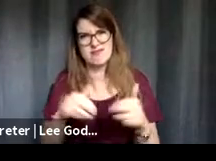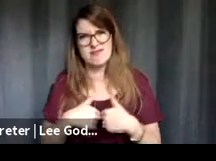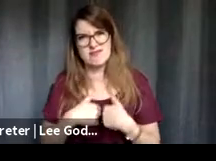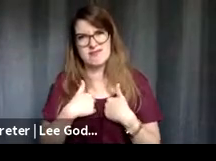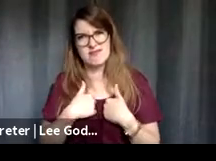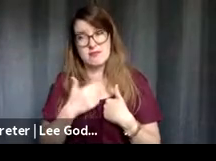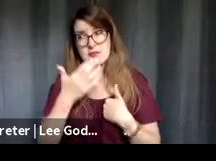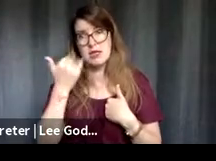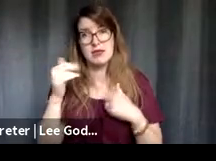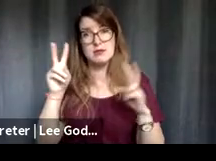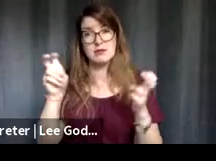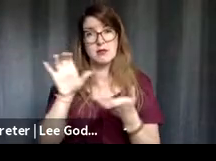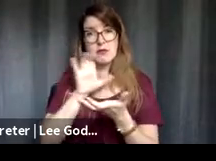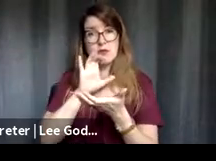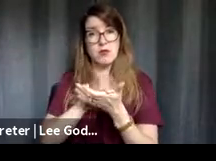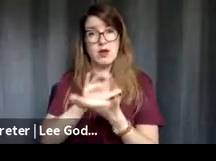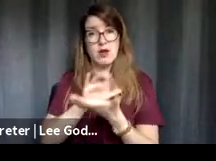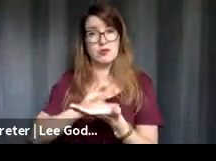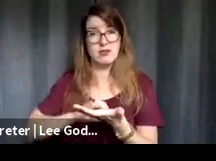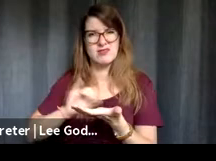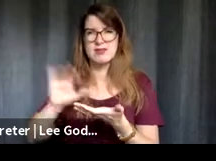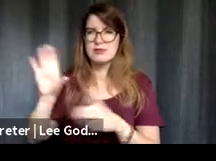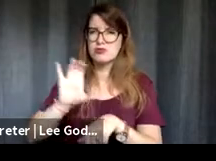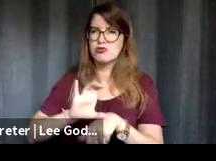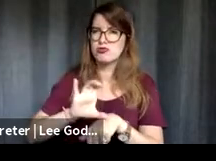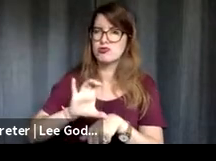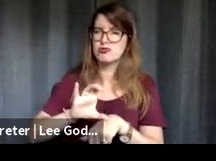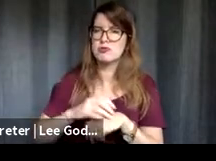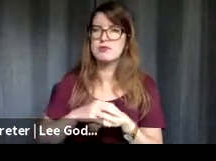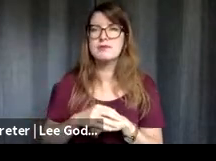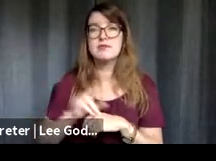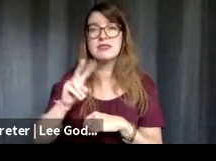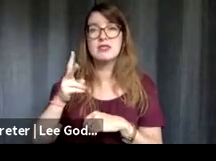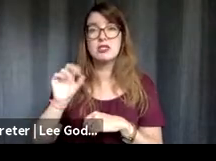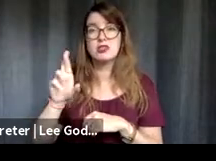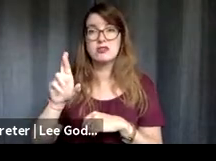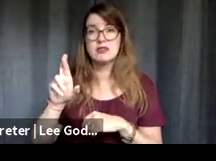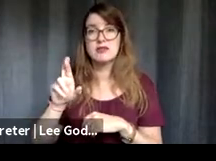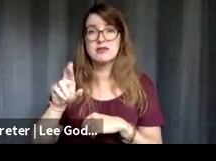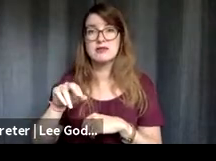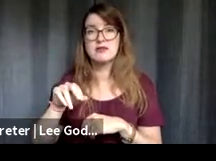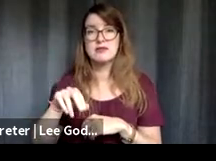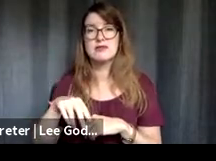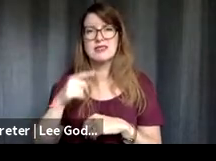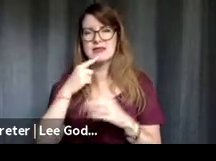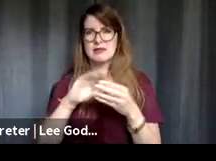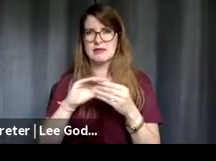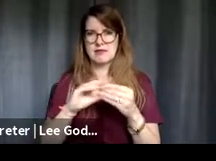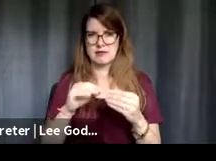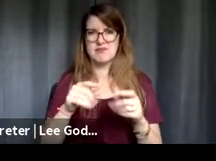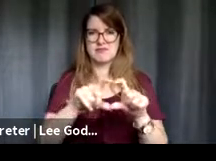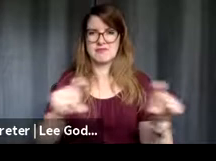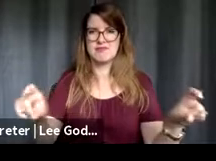bride of Christ, it says in Scripture, is his church. It says in 2 Corinthians 11, I promised you as a pure bride to